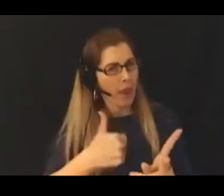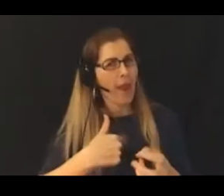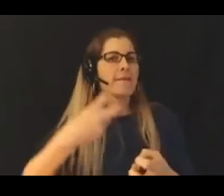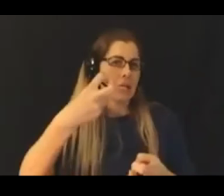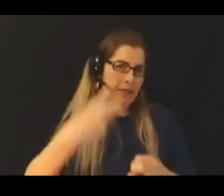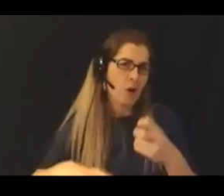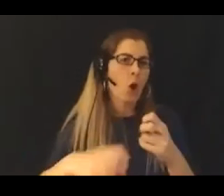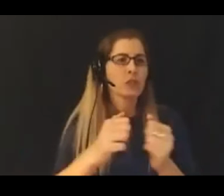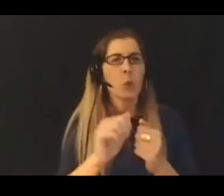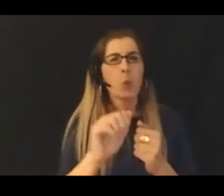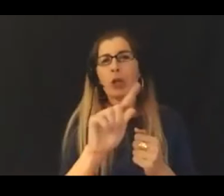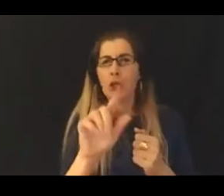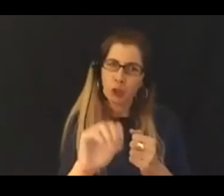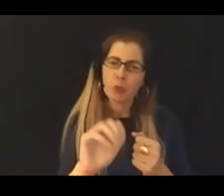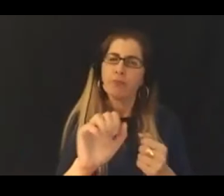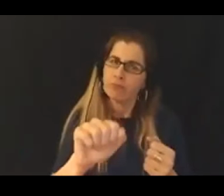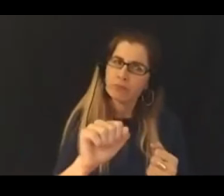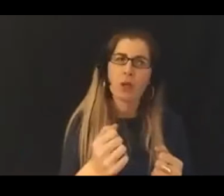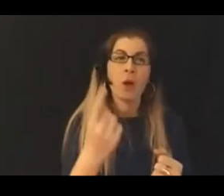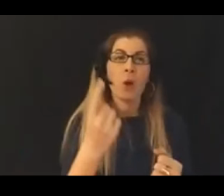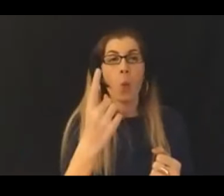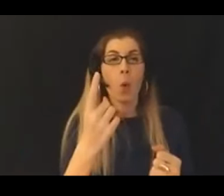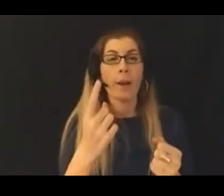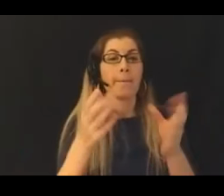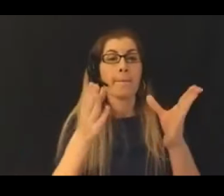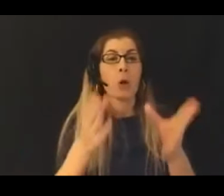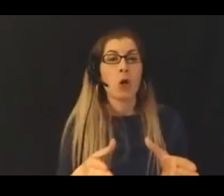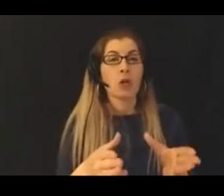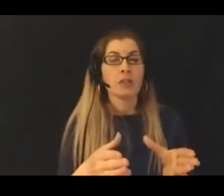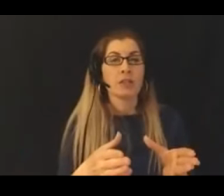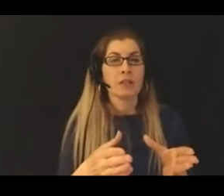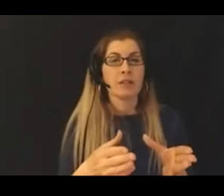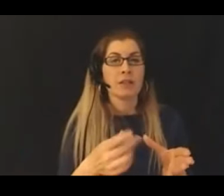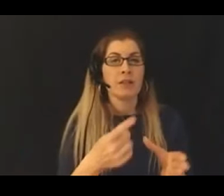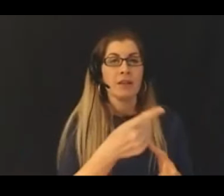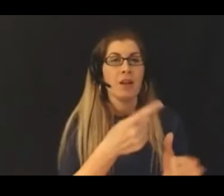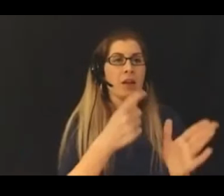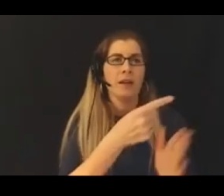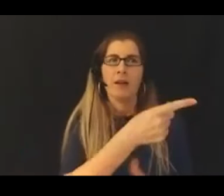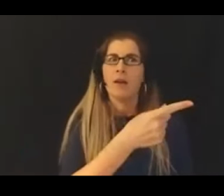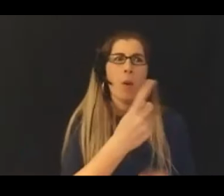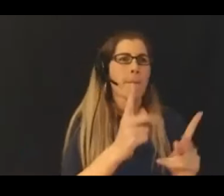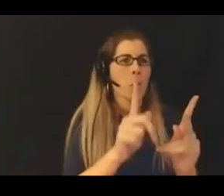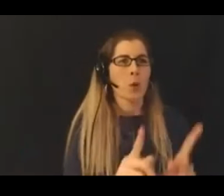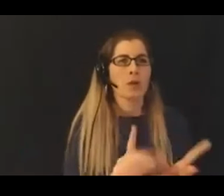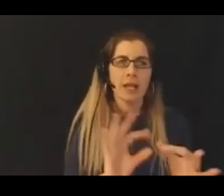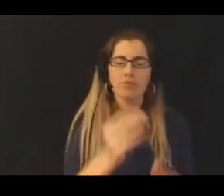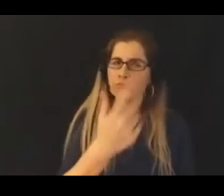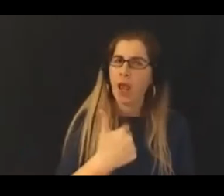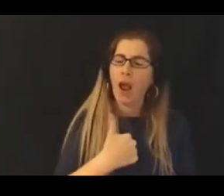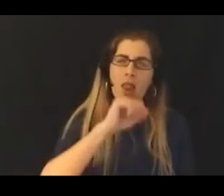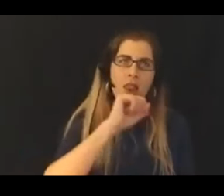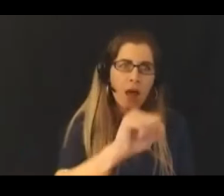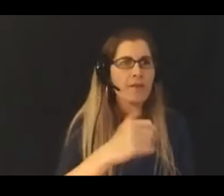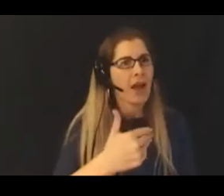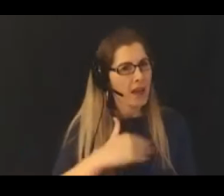format, right? And so one person, you'll see, notes that as much as they loved that these classes were happening,